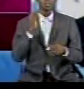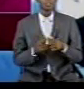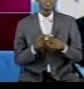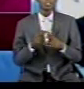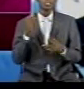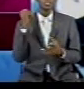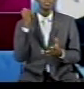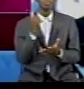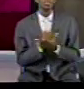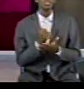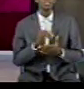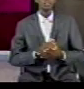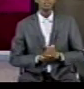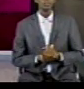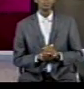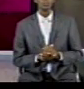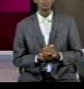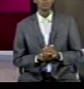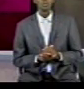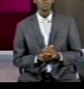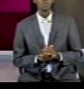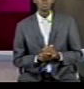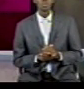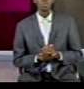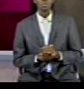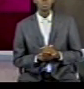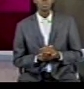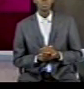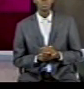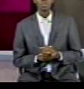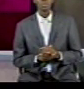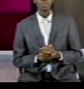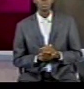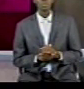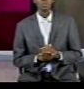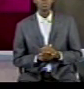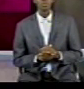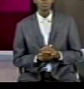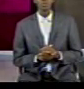Amen. The next testifier, please.